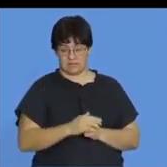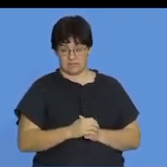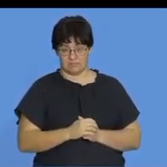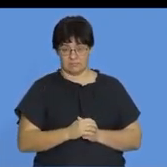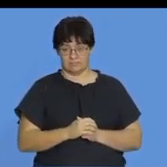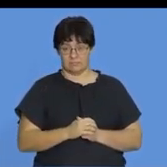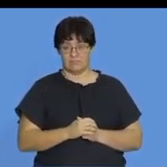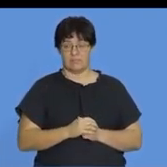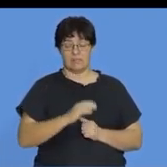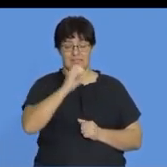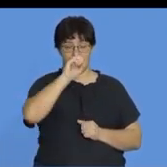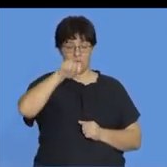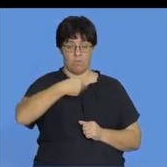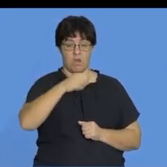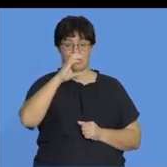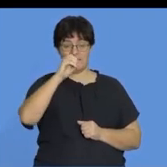0.047, right?